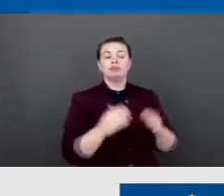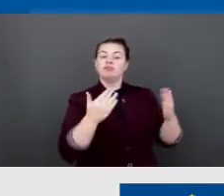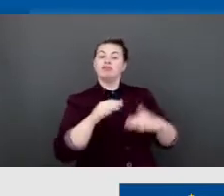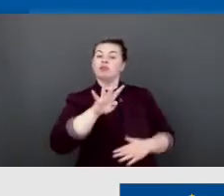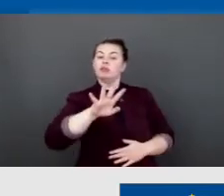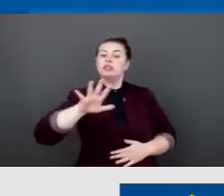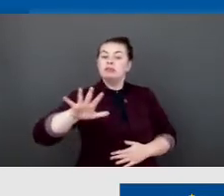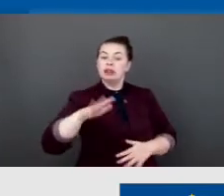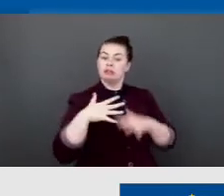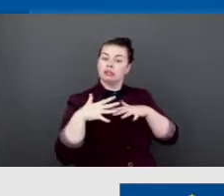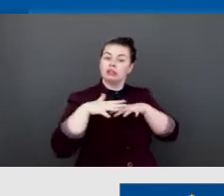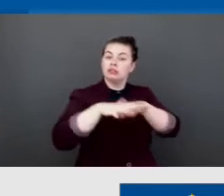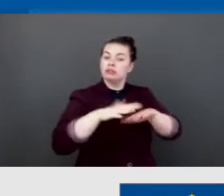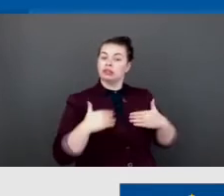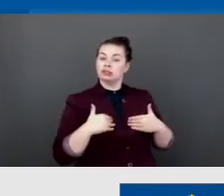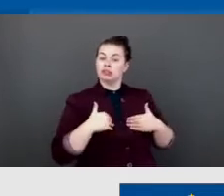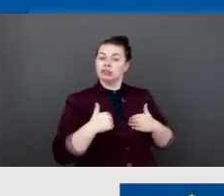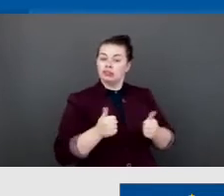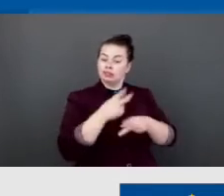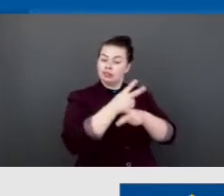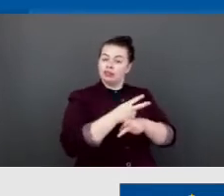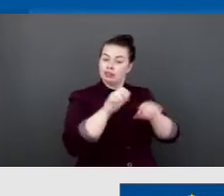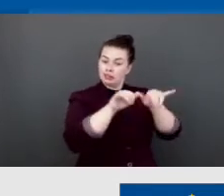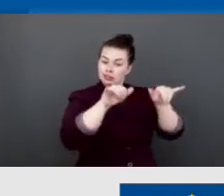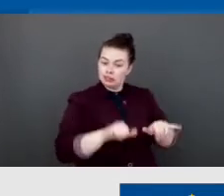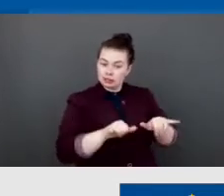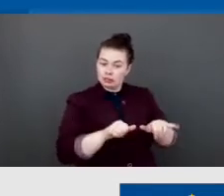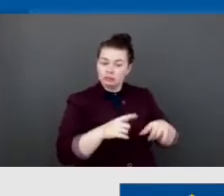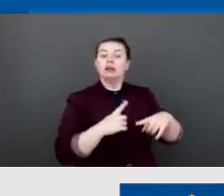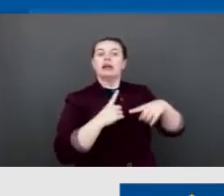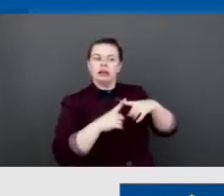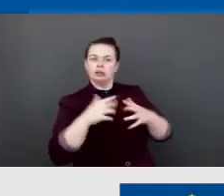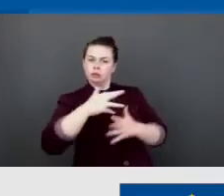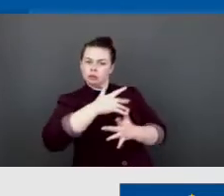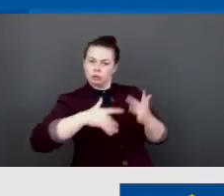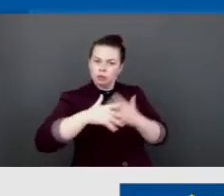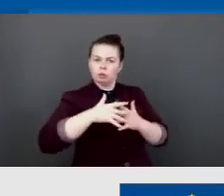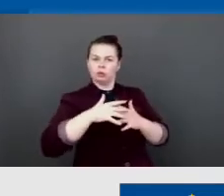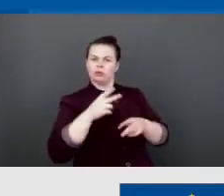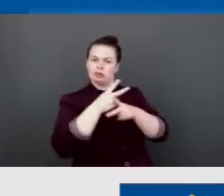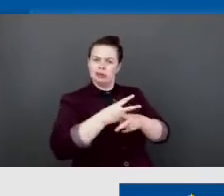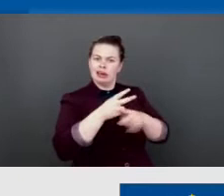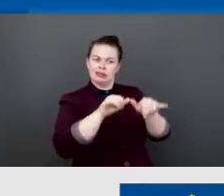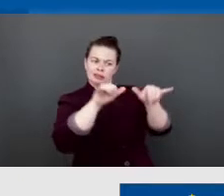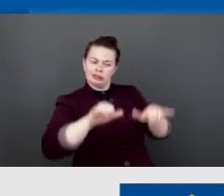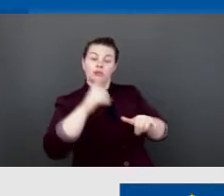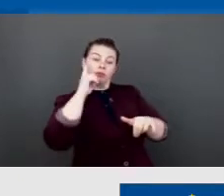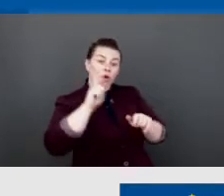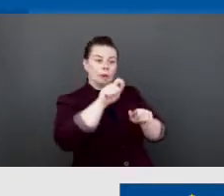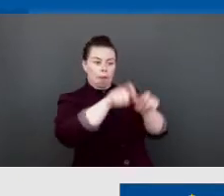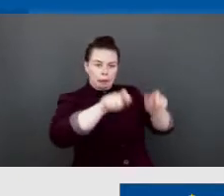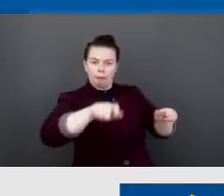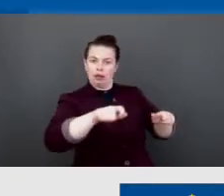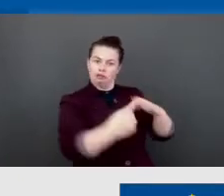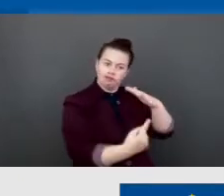centers, 25 centers of continuous integrated care, and around 700 social care organizations for take